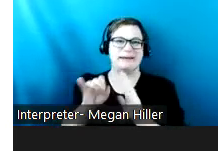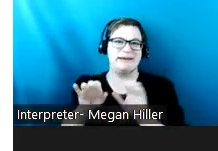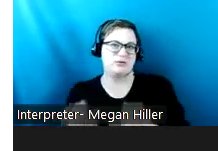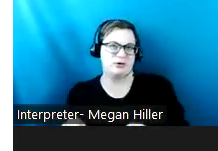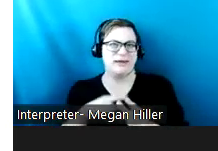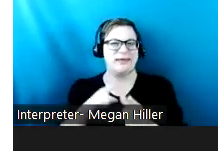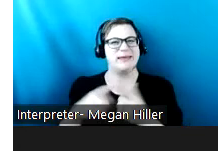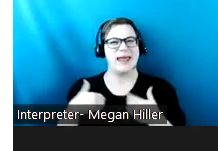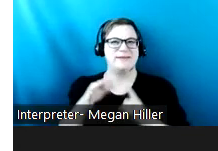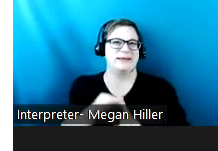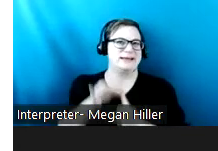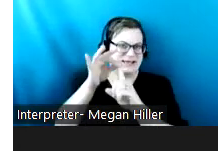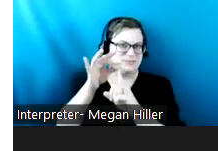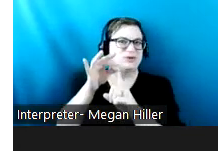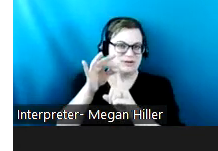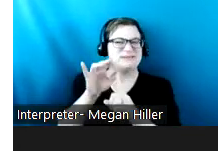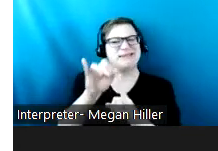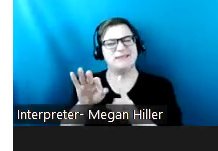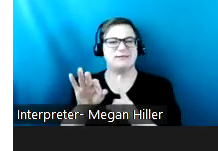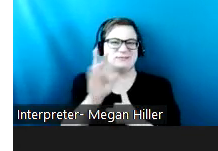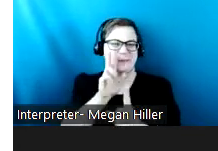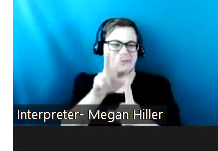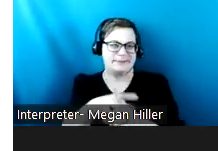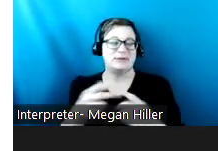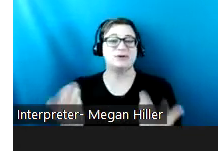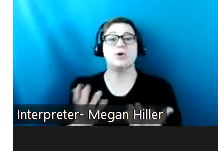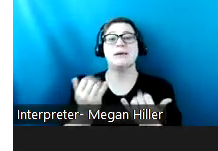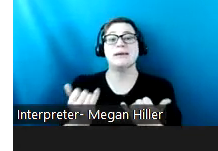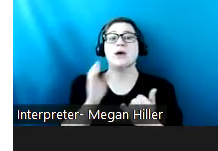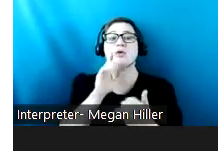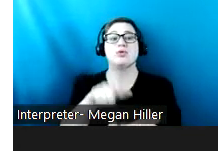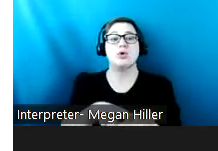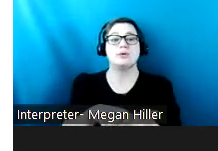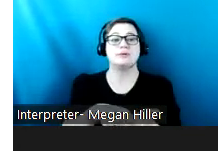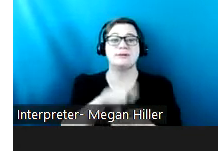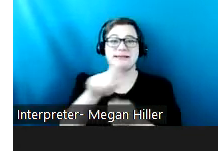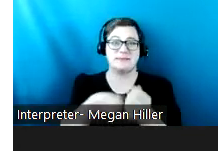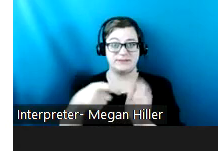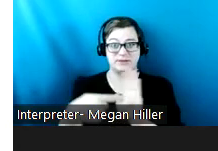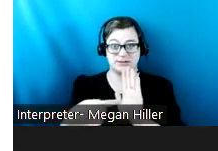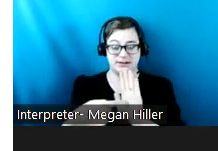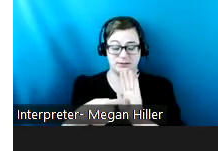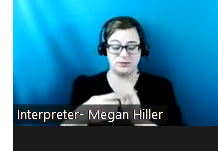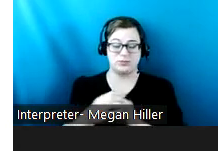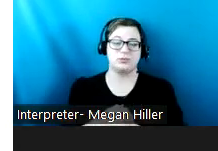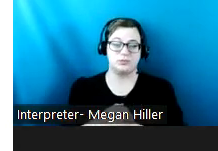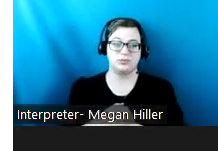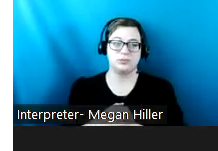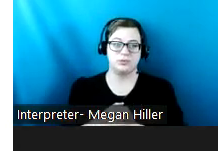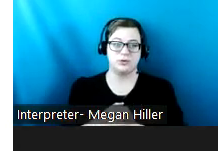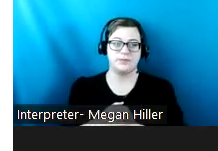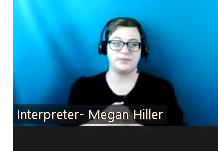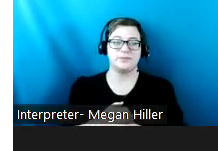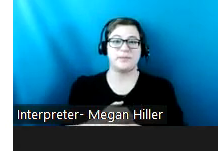having exceptions when necessary. So I draw your attention to this one particular example. Authorized